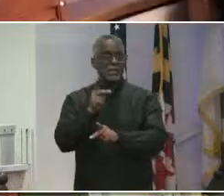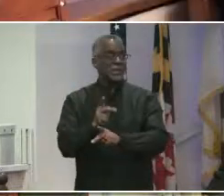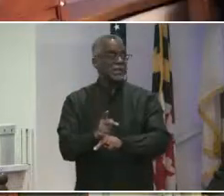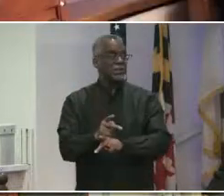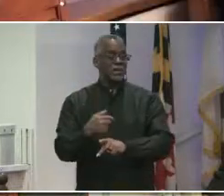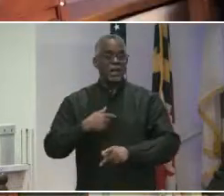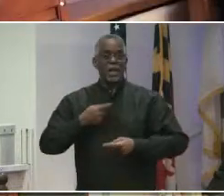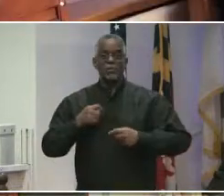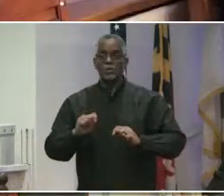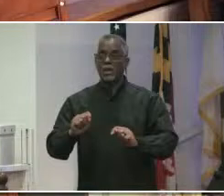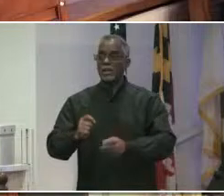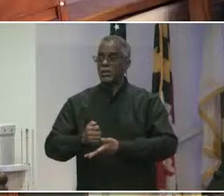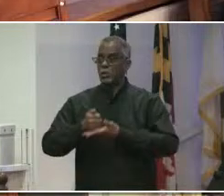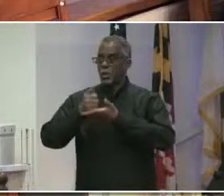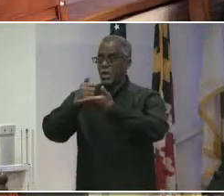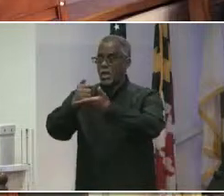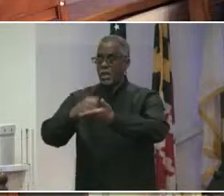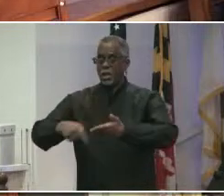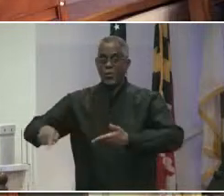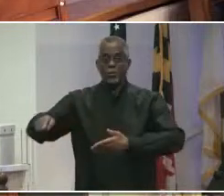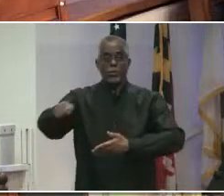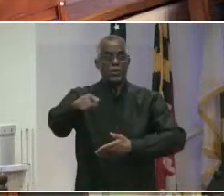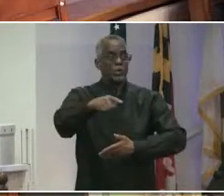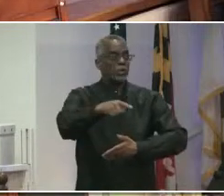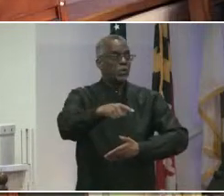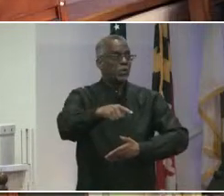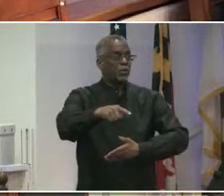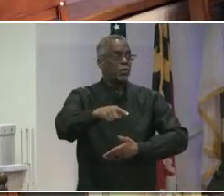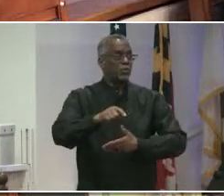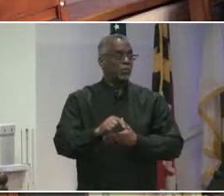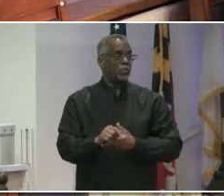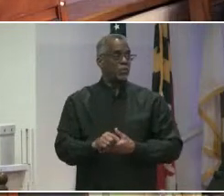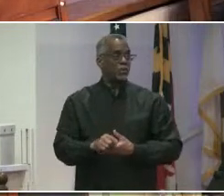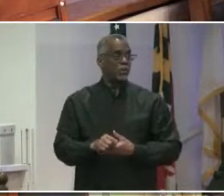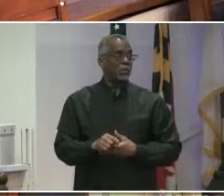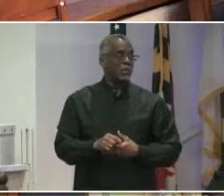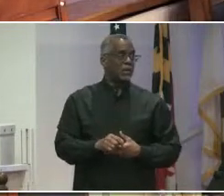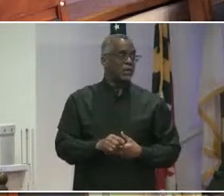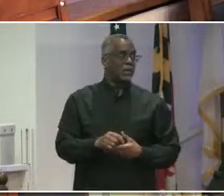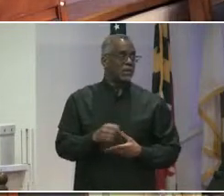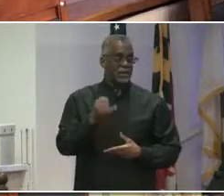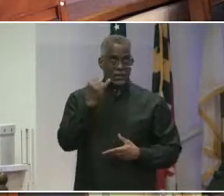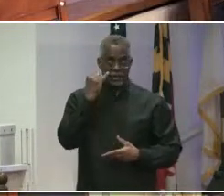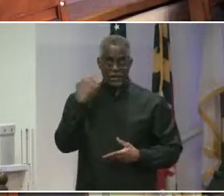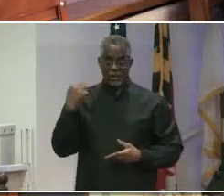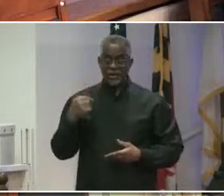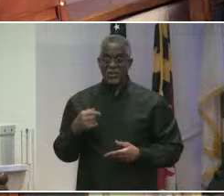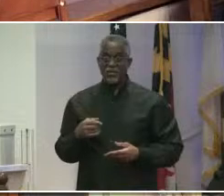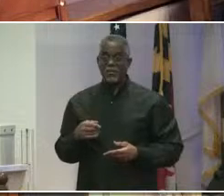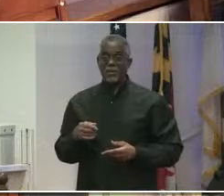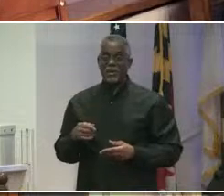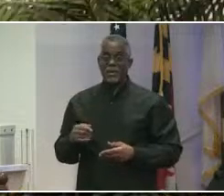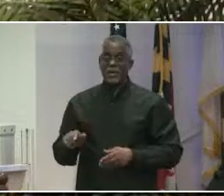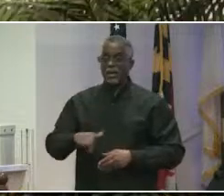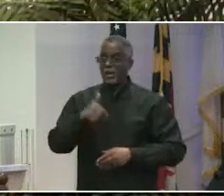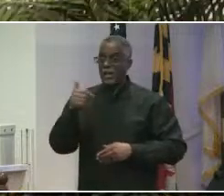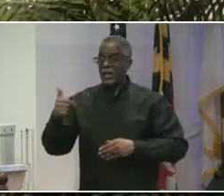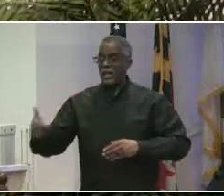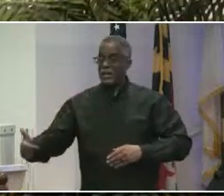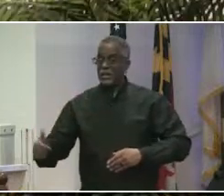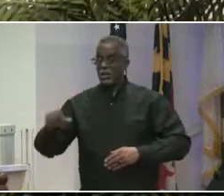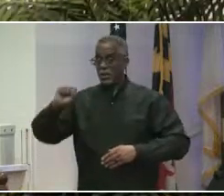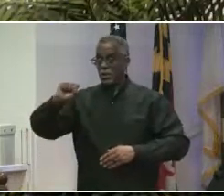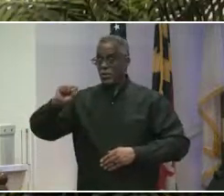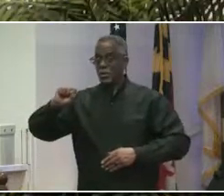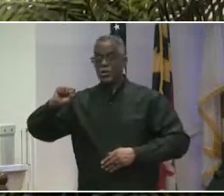Help you out. Listen, if they put another storage shed here to house the tools, the